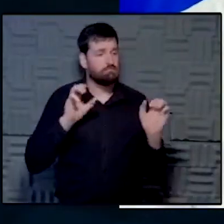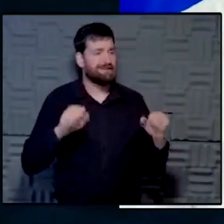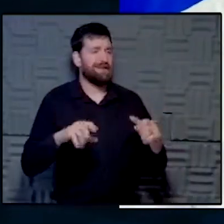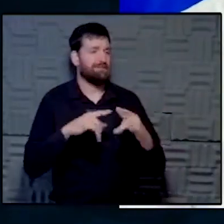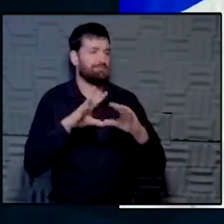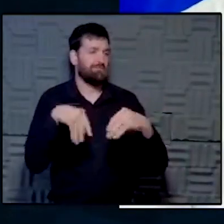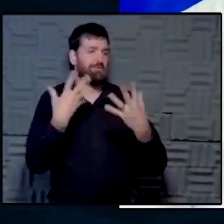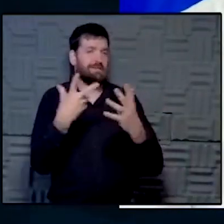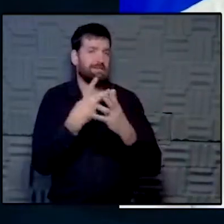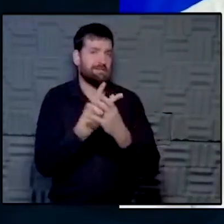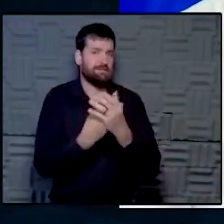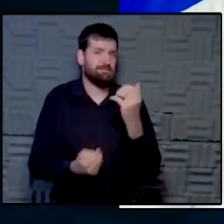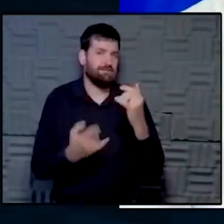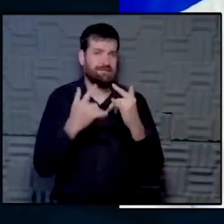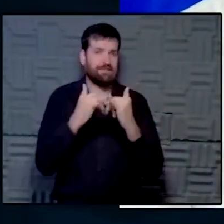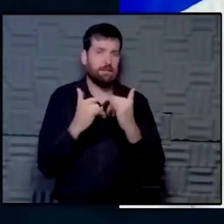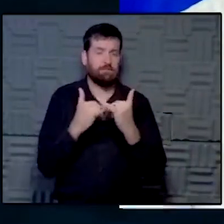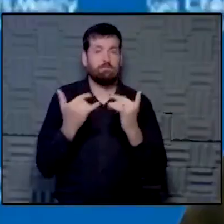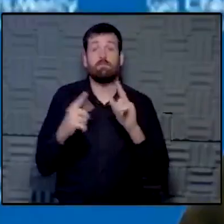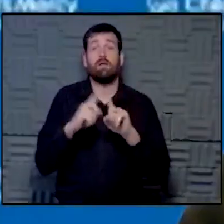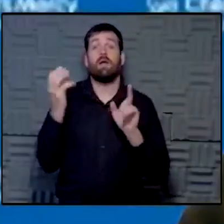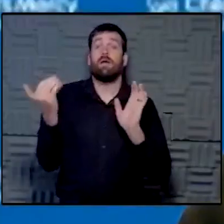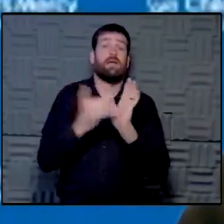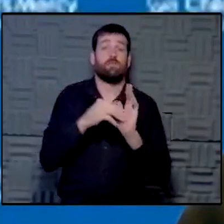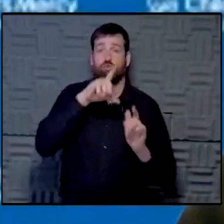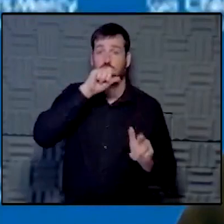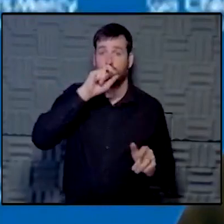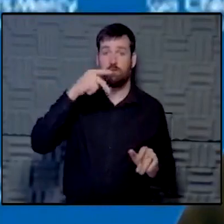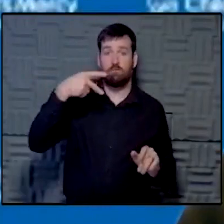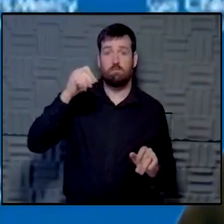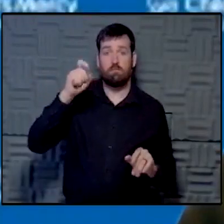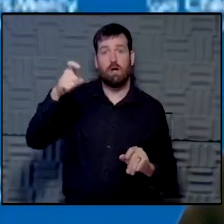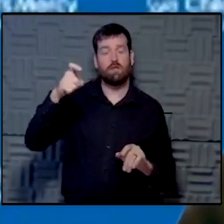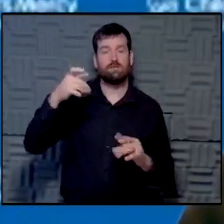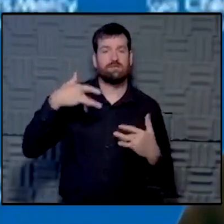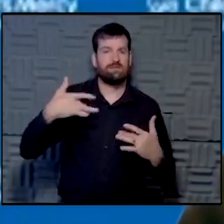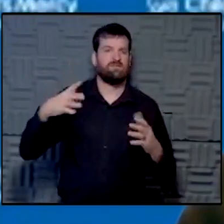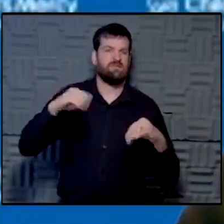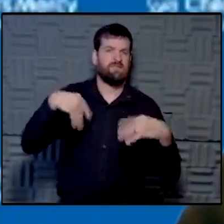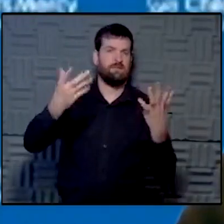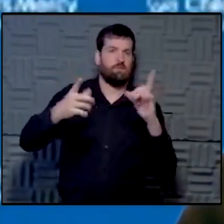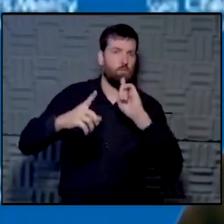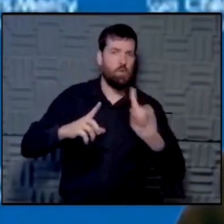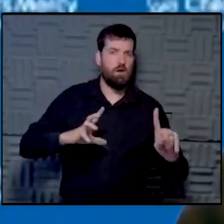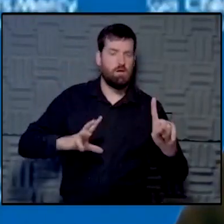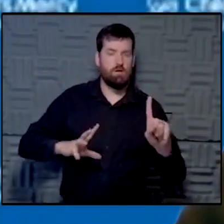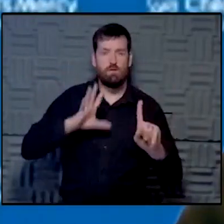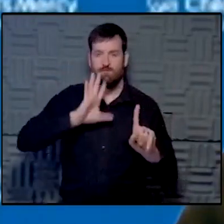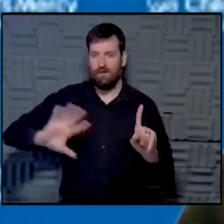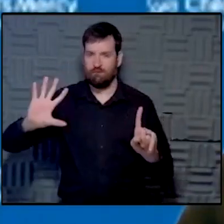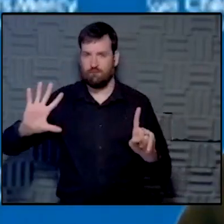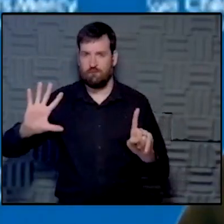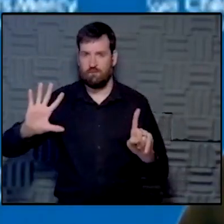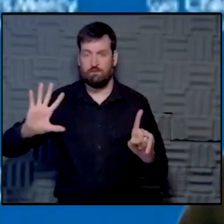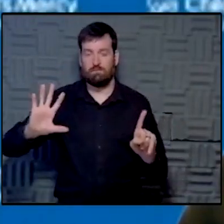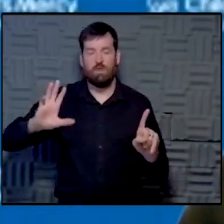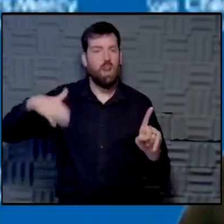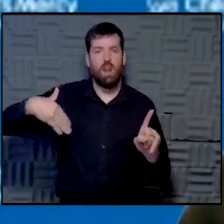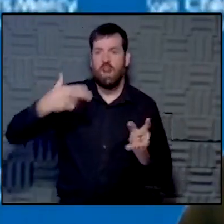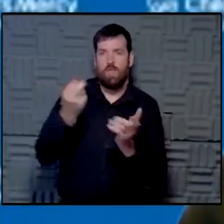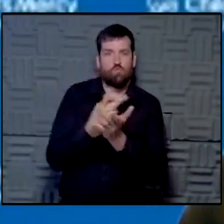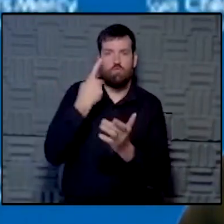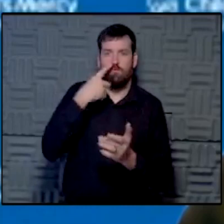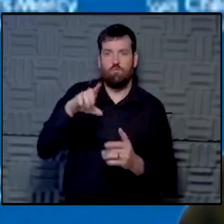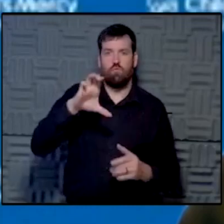same time if you want to, but again, chickenpox vaccine is administered at age 1. and 5. And we don't have approval yet for